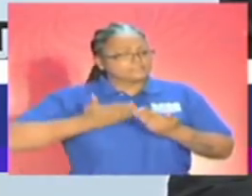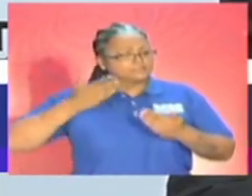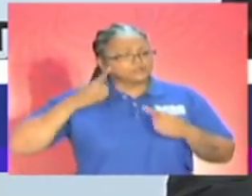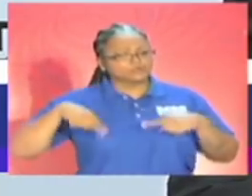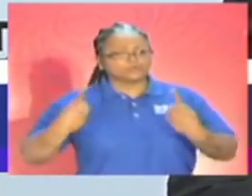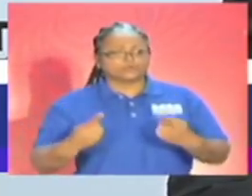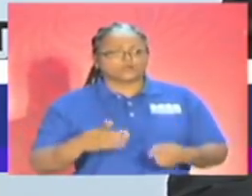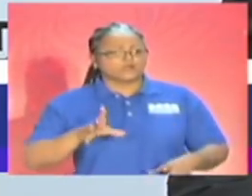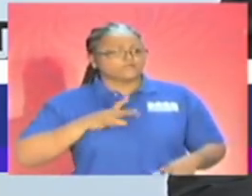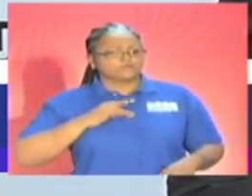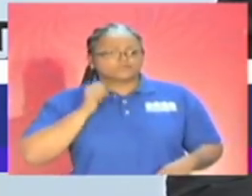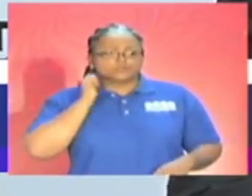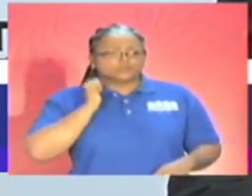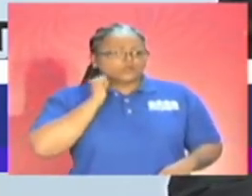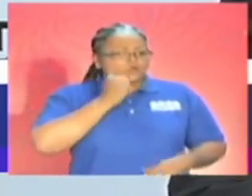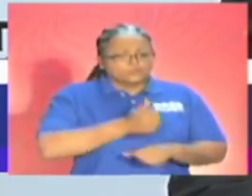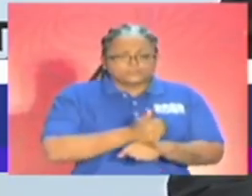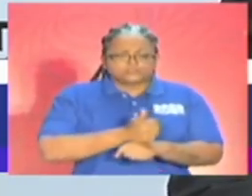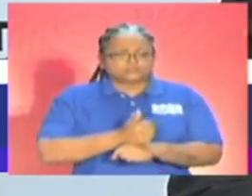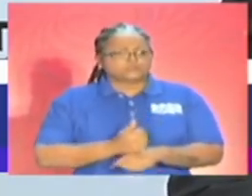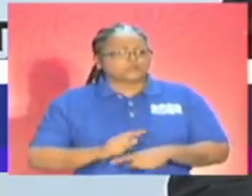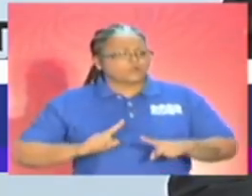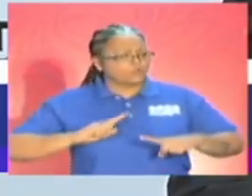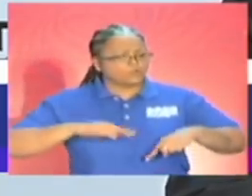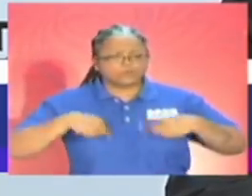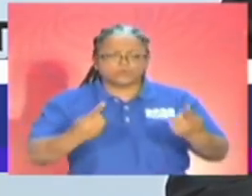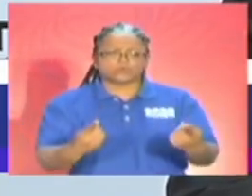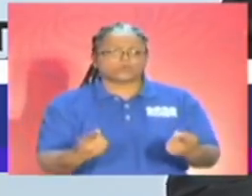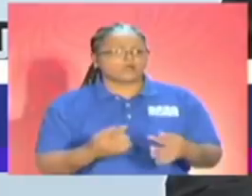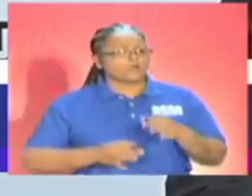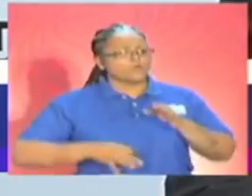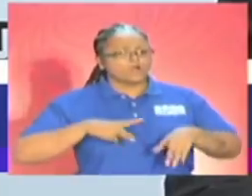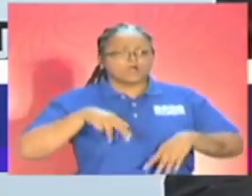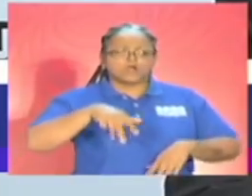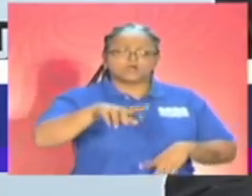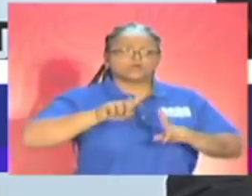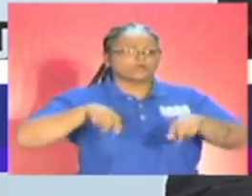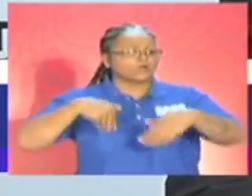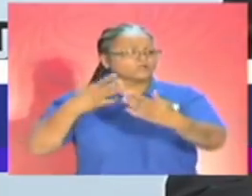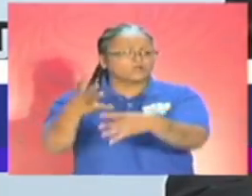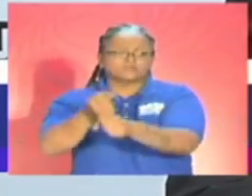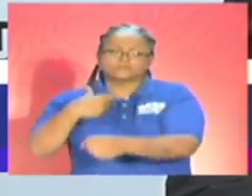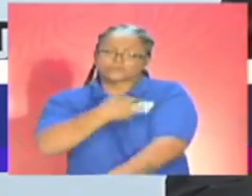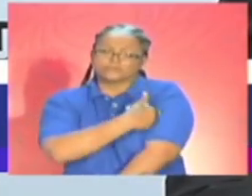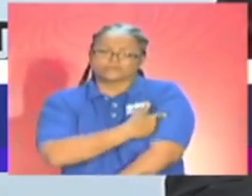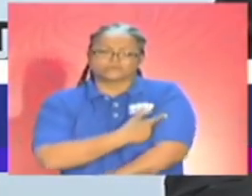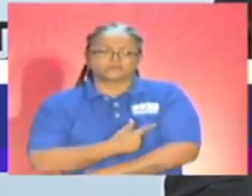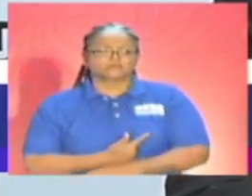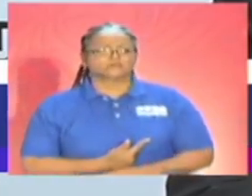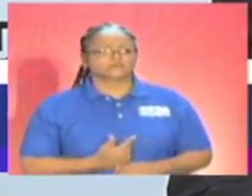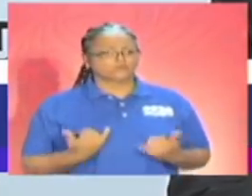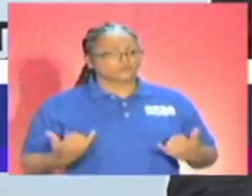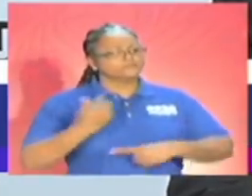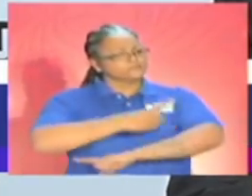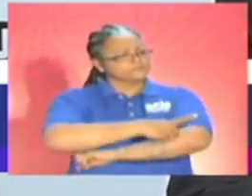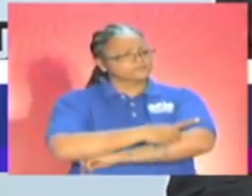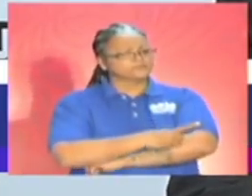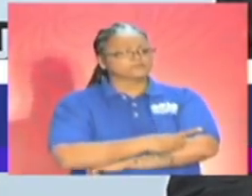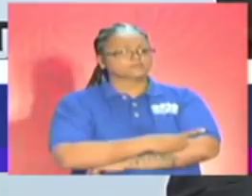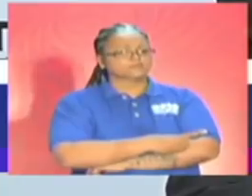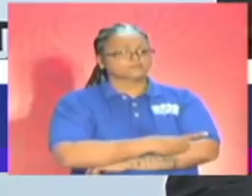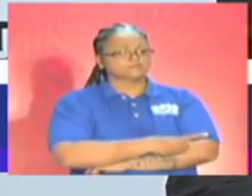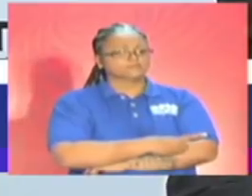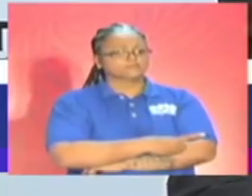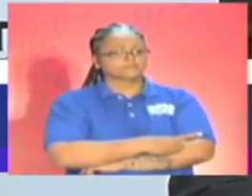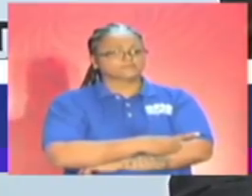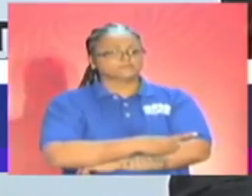get your vaccine. And of course, today is a very important day for those pregnant women who have reached 13 weeks